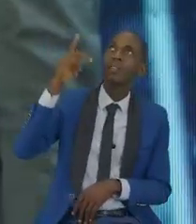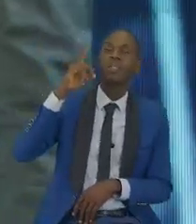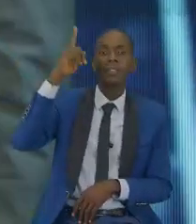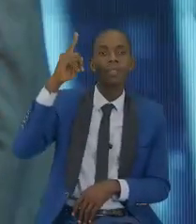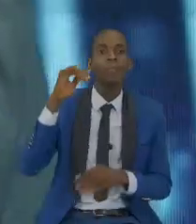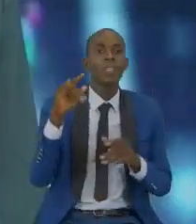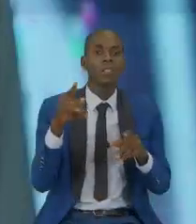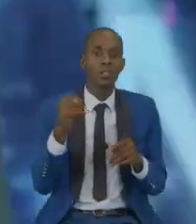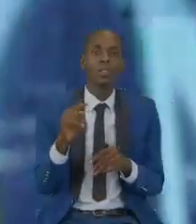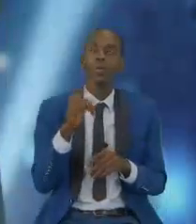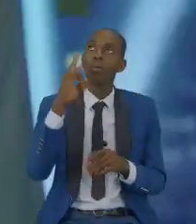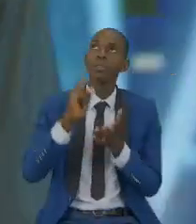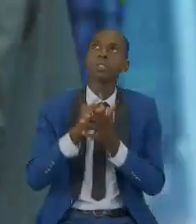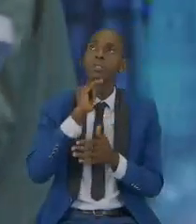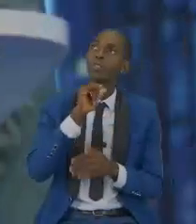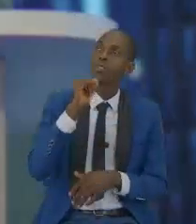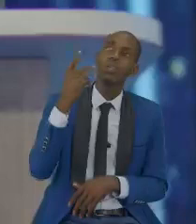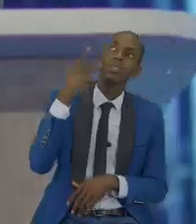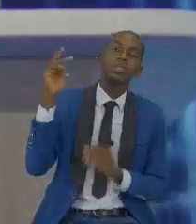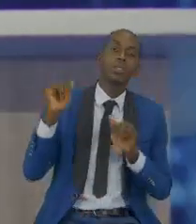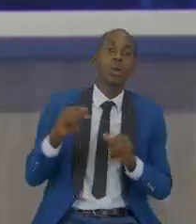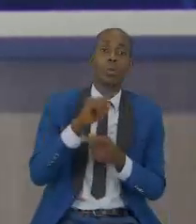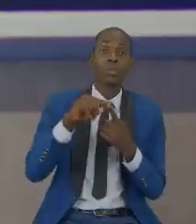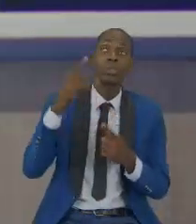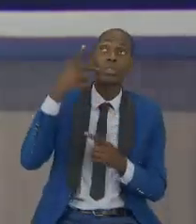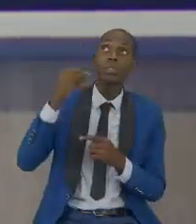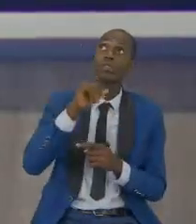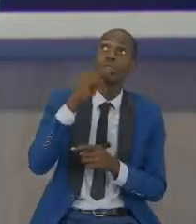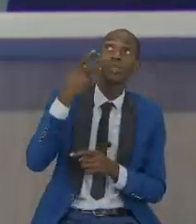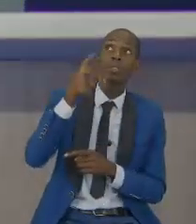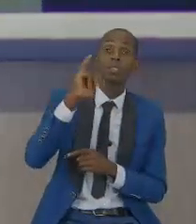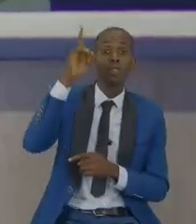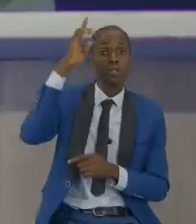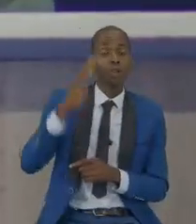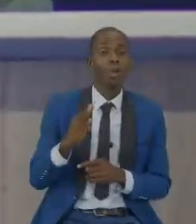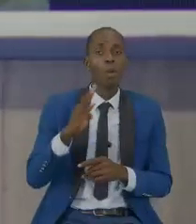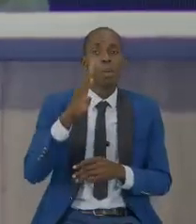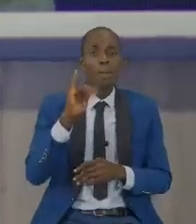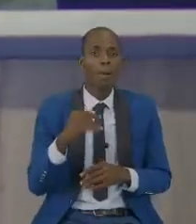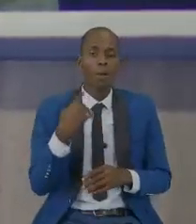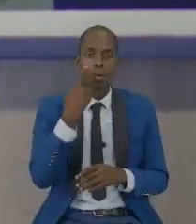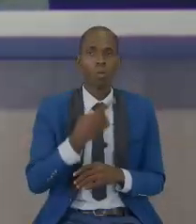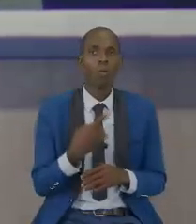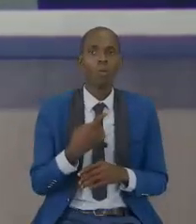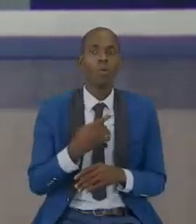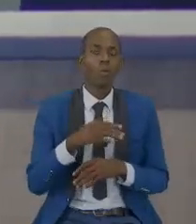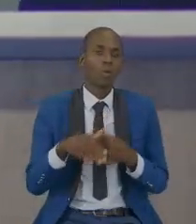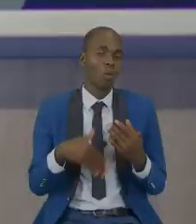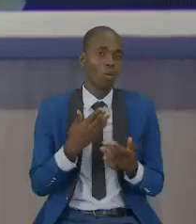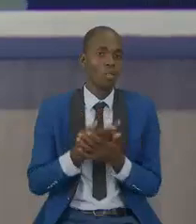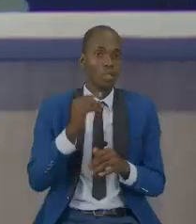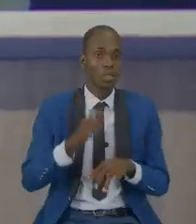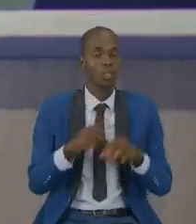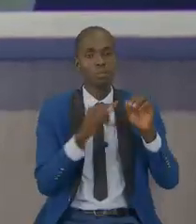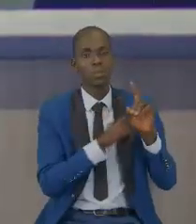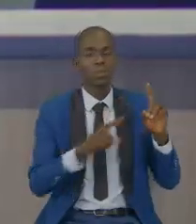the invisible. And when you see the invisible God by you all the time, the Lord will